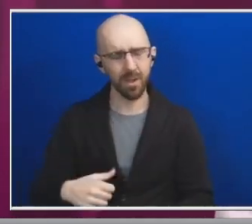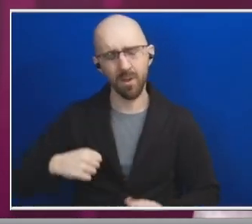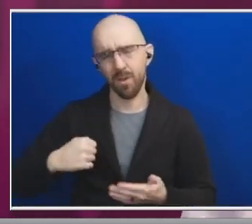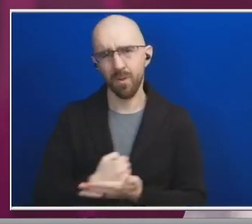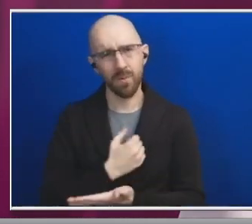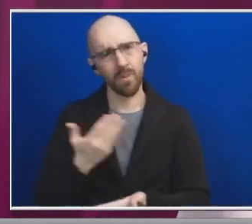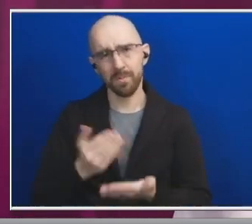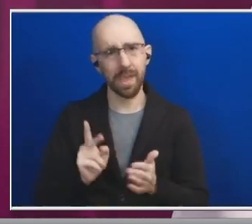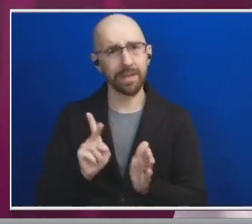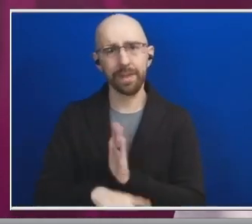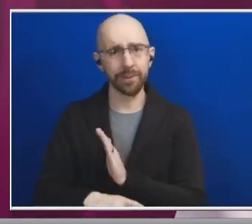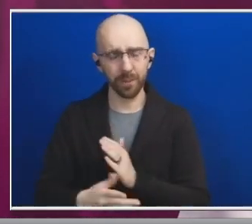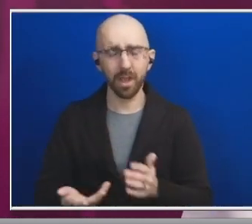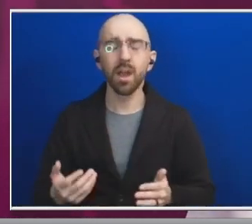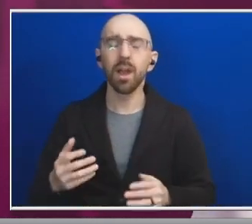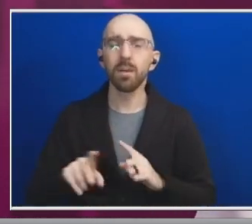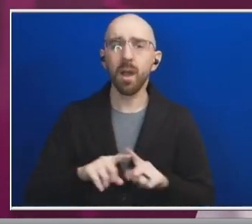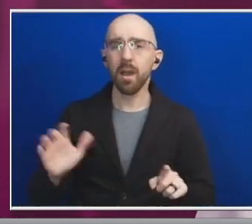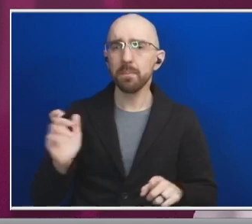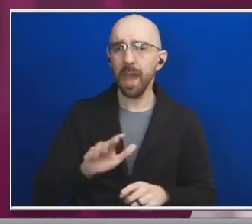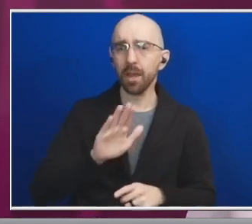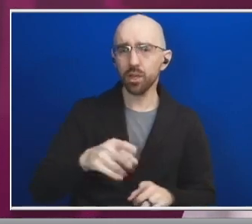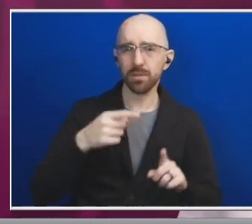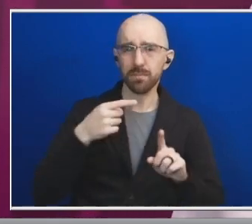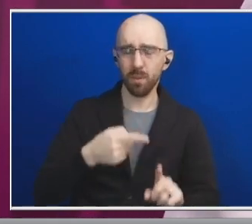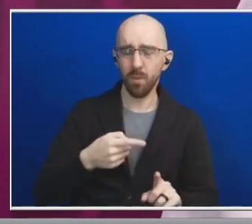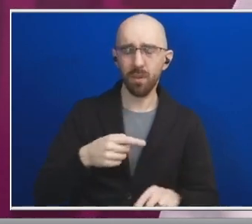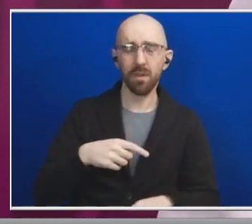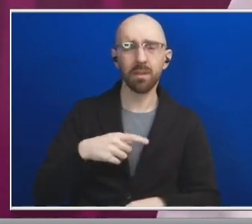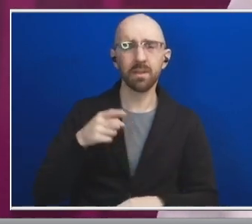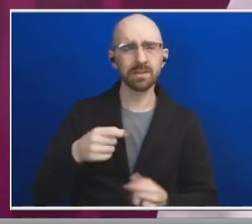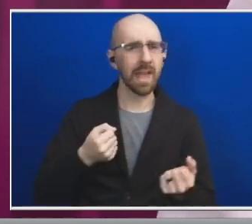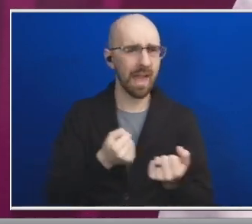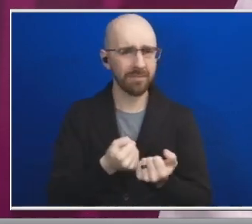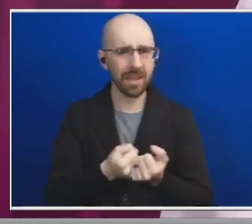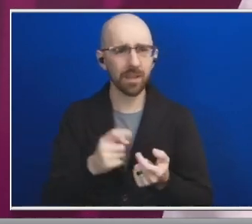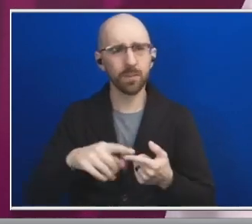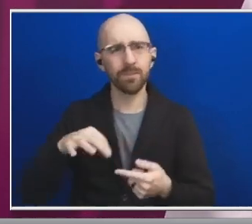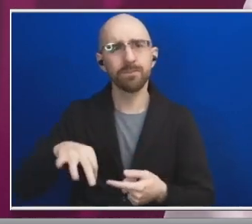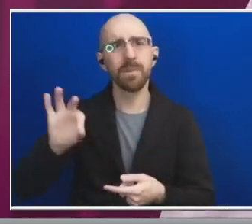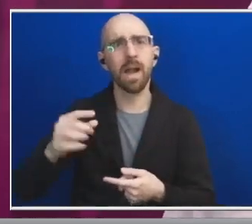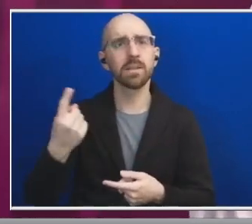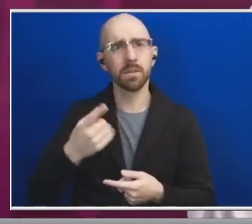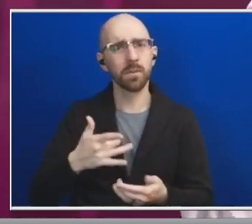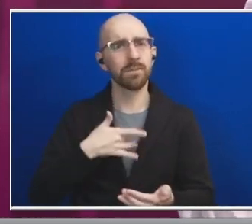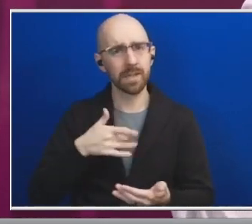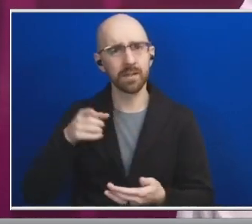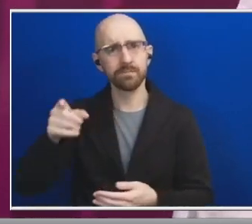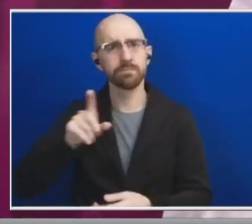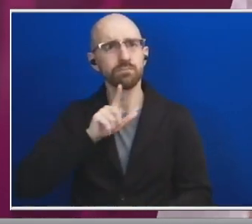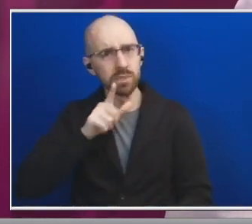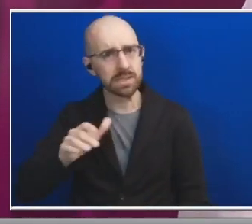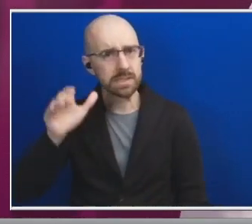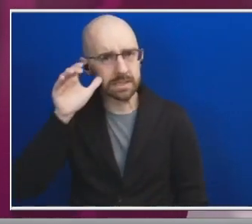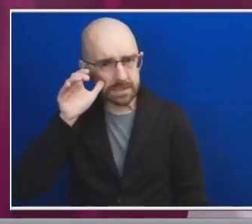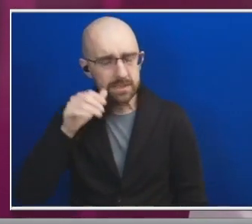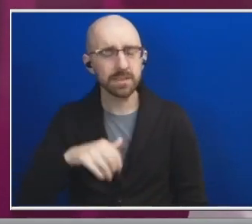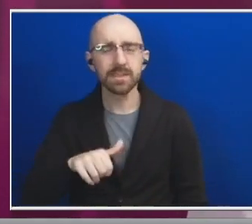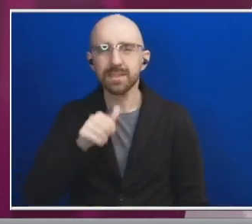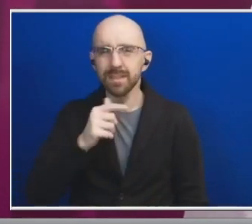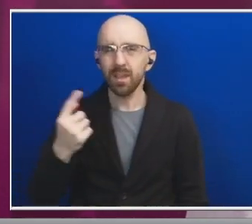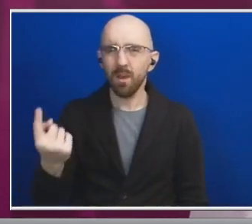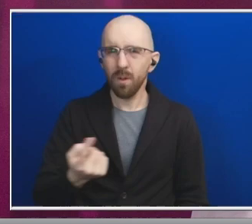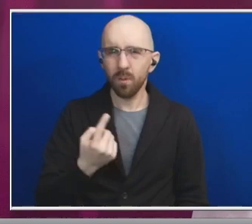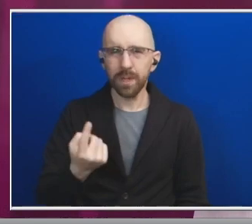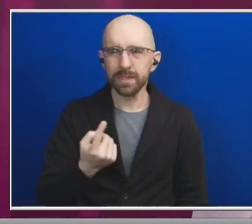think, you know, back to your question, is just advocate to find someone that you feel that listens to you. And again, it's not always, you know, you shouldn't